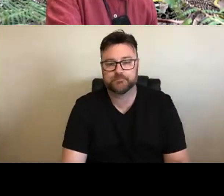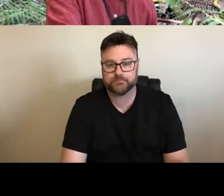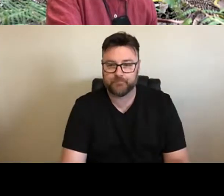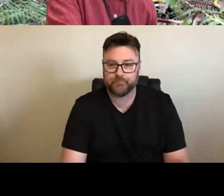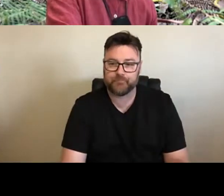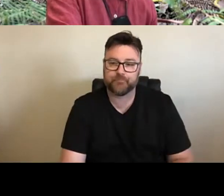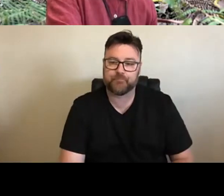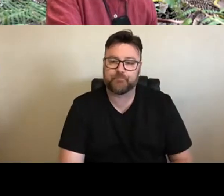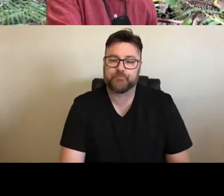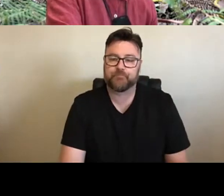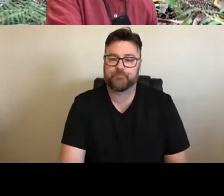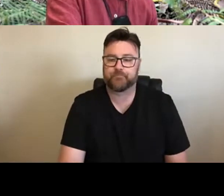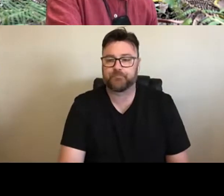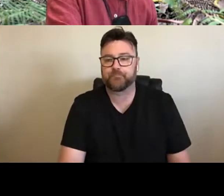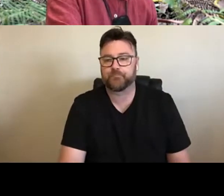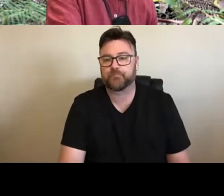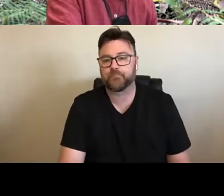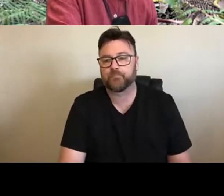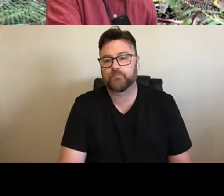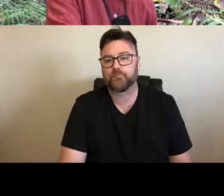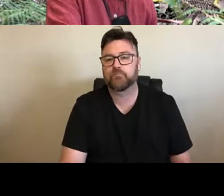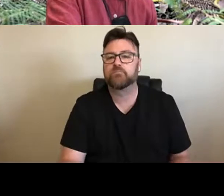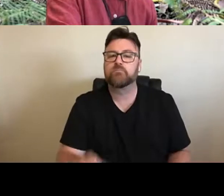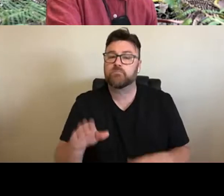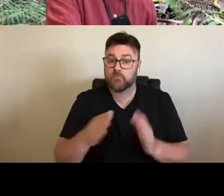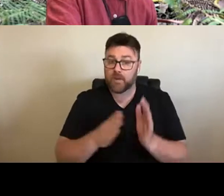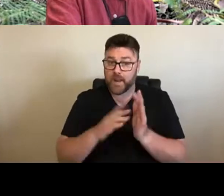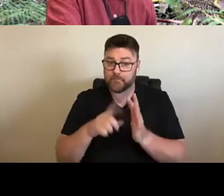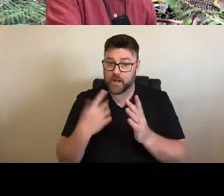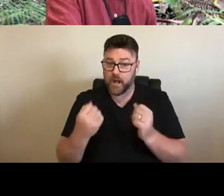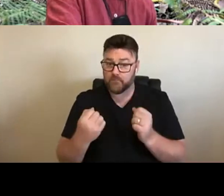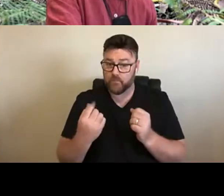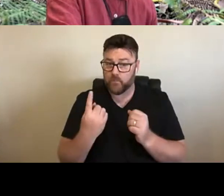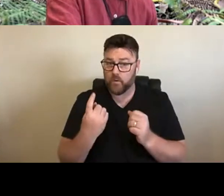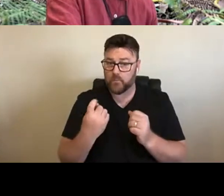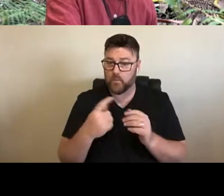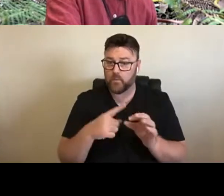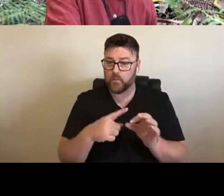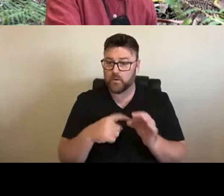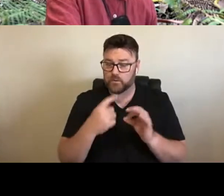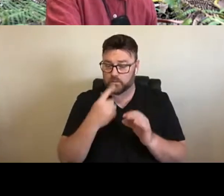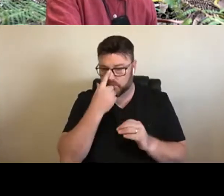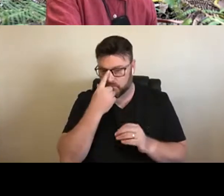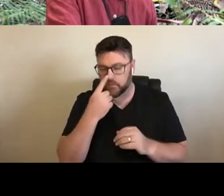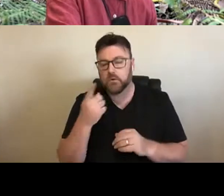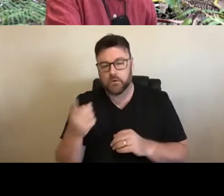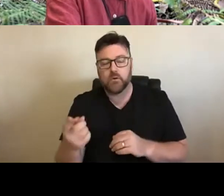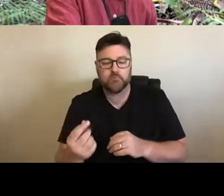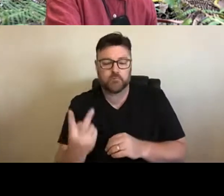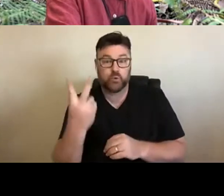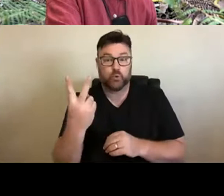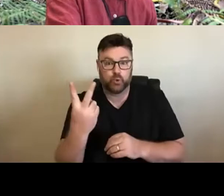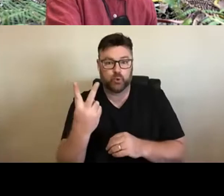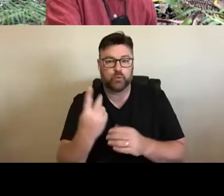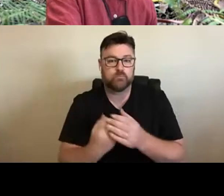great, thanks. And MJ, do we have time for another question? We've got time for just one more. I've had two interesting ones come through, and there's one